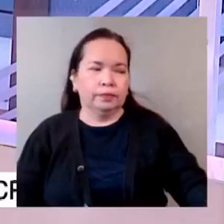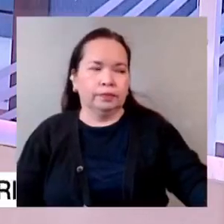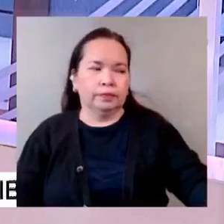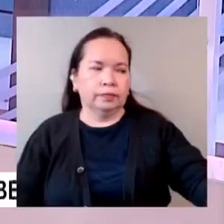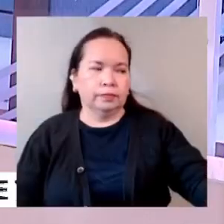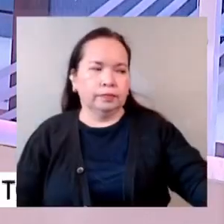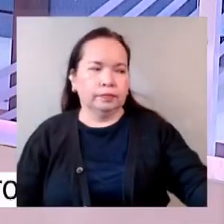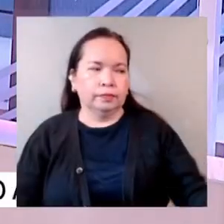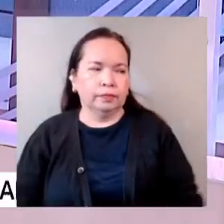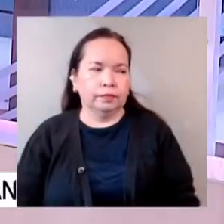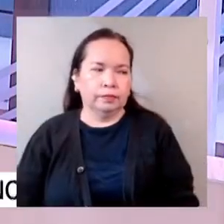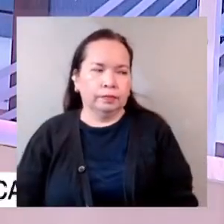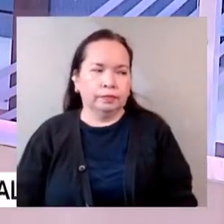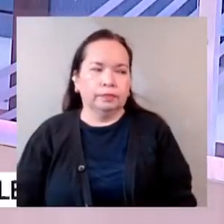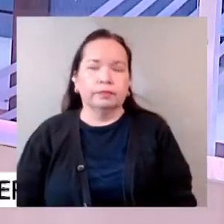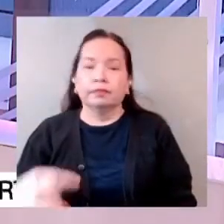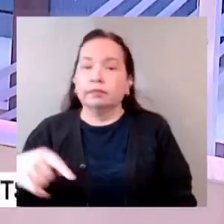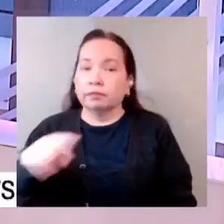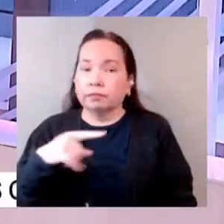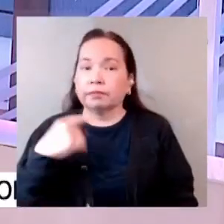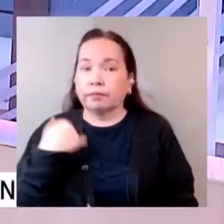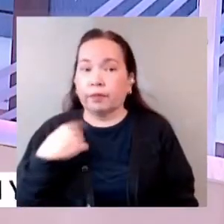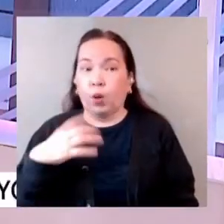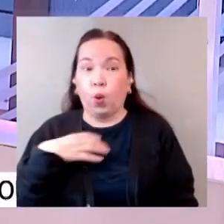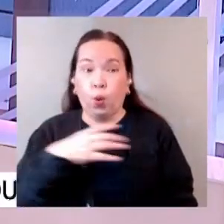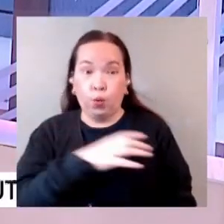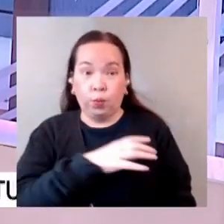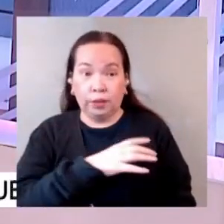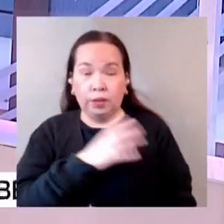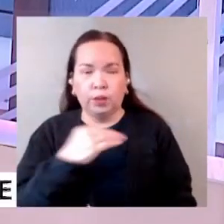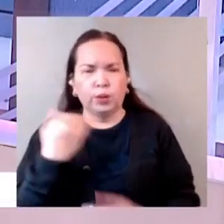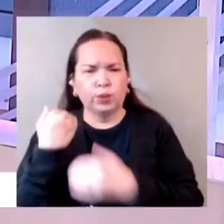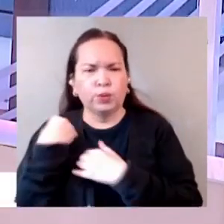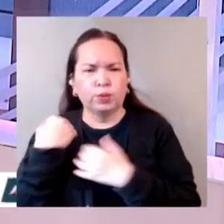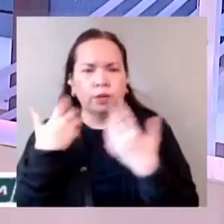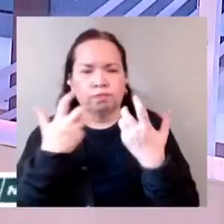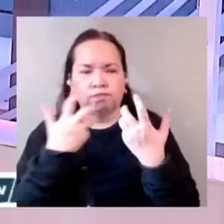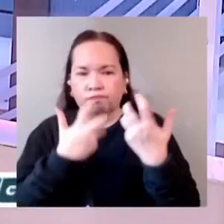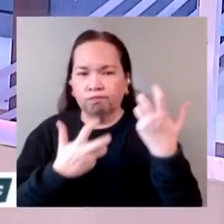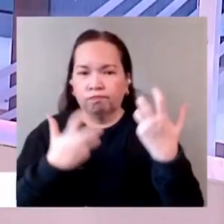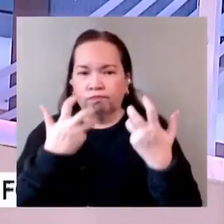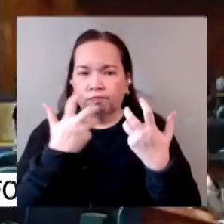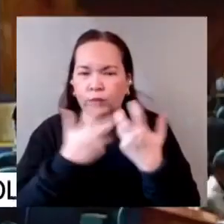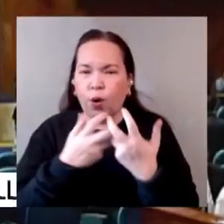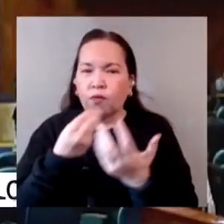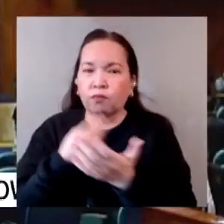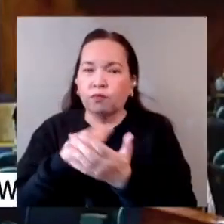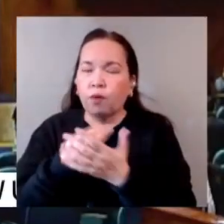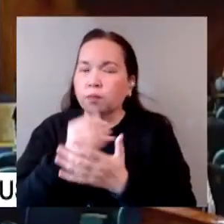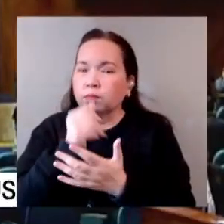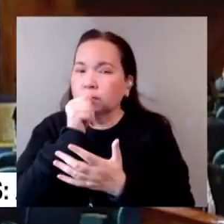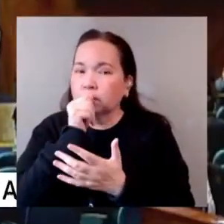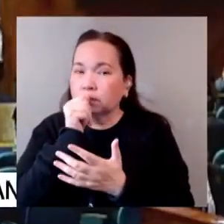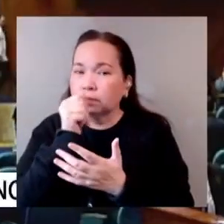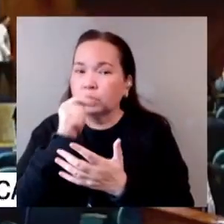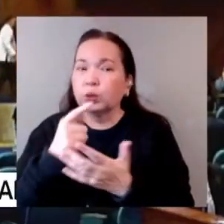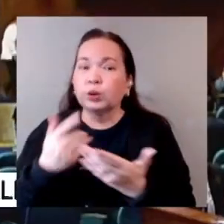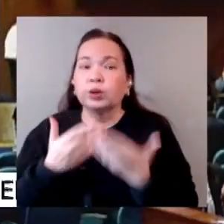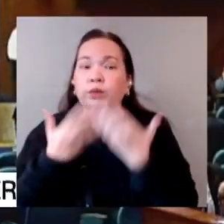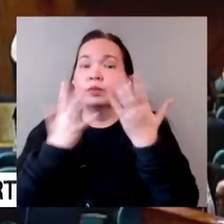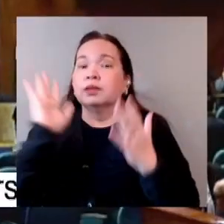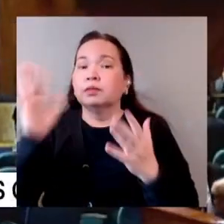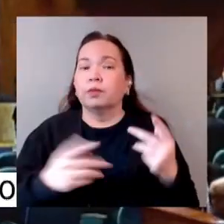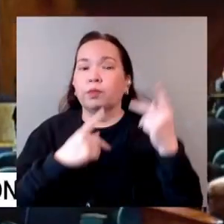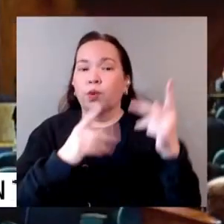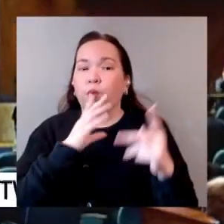The committee tasked to realign the confidential and intelligence funds of civilian agencies set to submit their proposal today. Congresswoman Janet